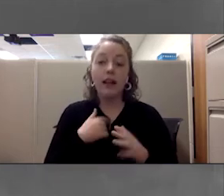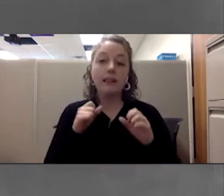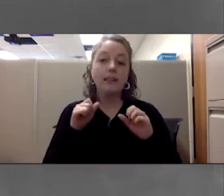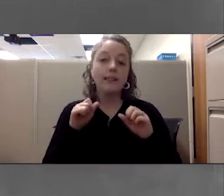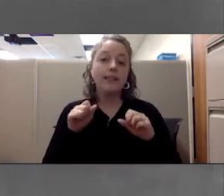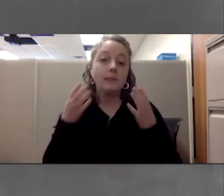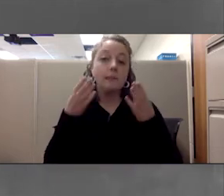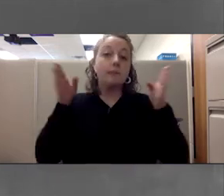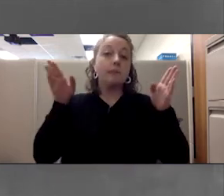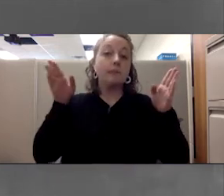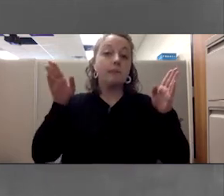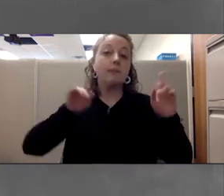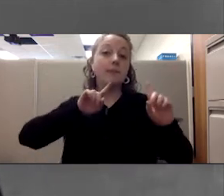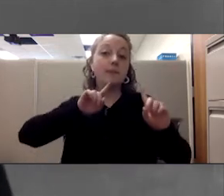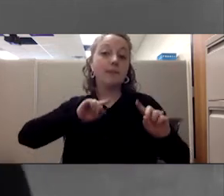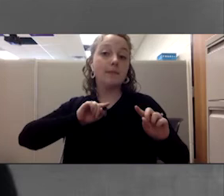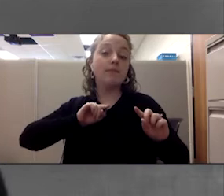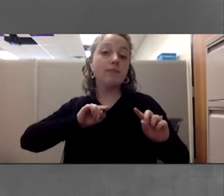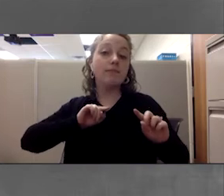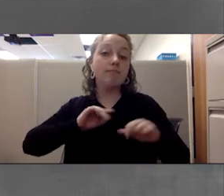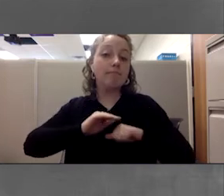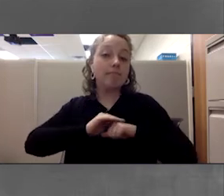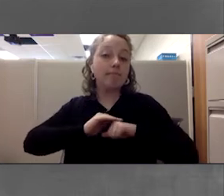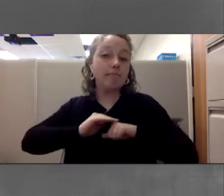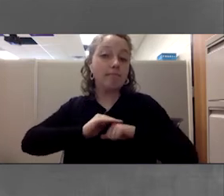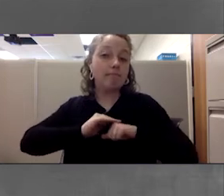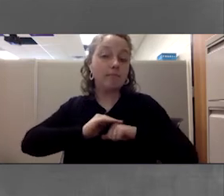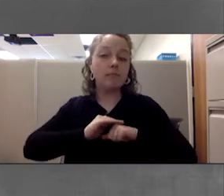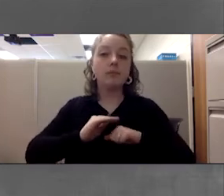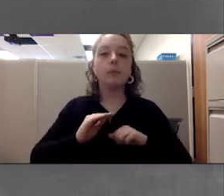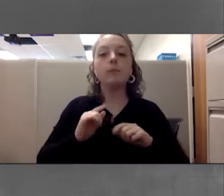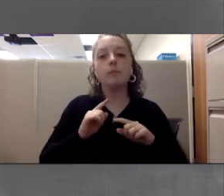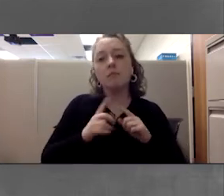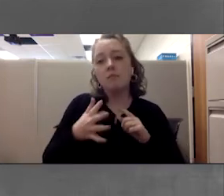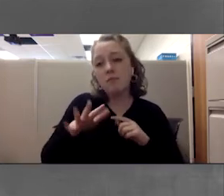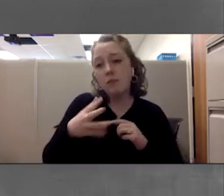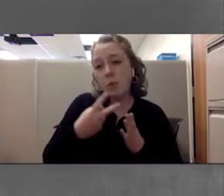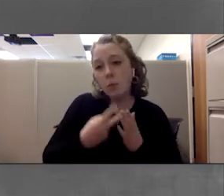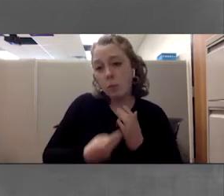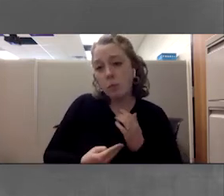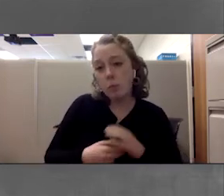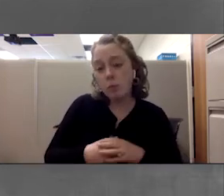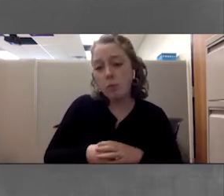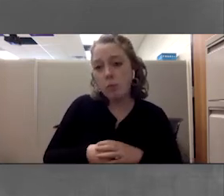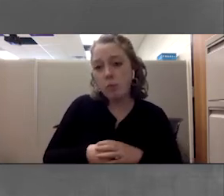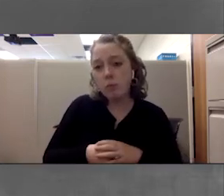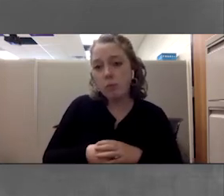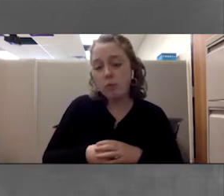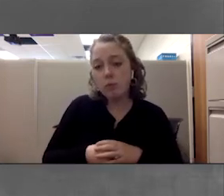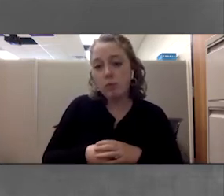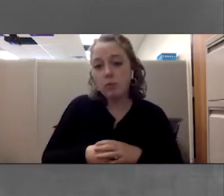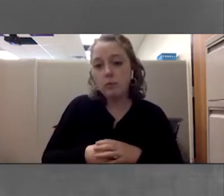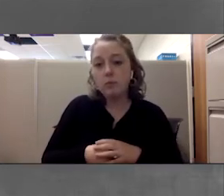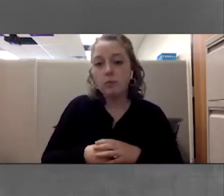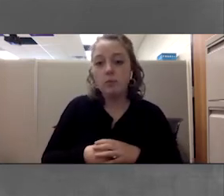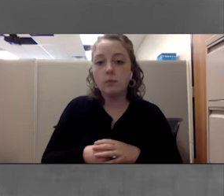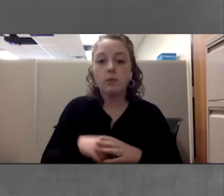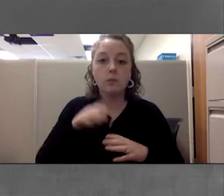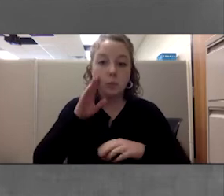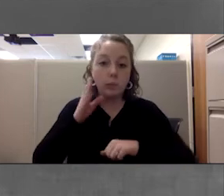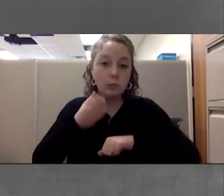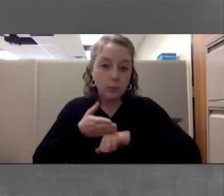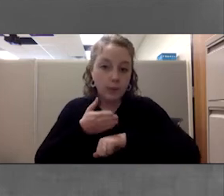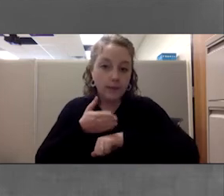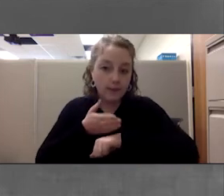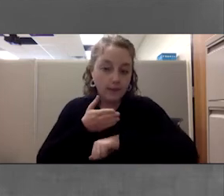high level right now. But you know, it's a little bit of both. You know, you're renovating the